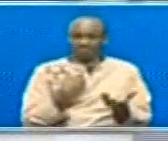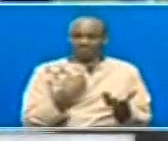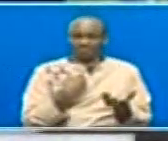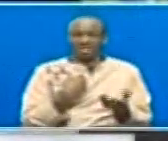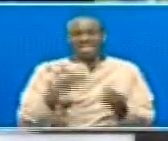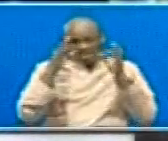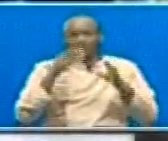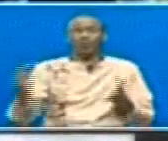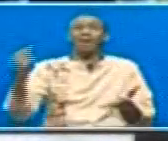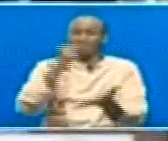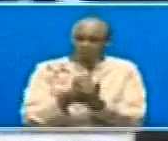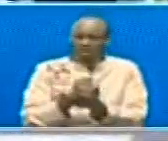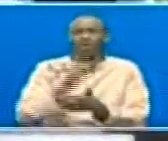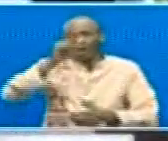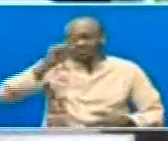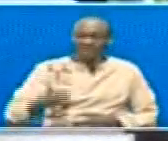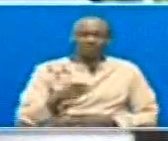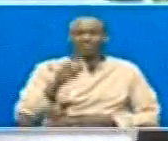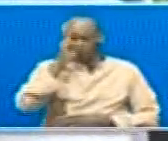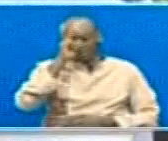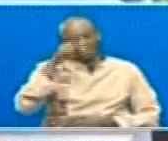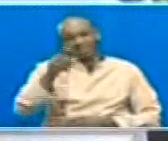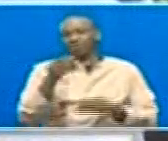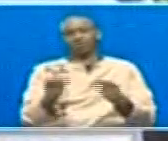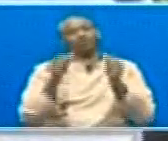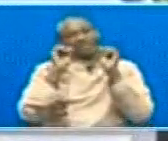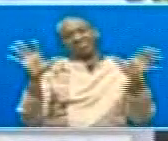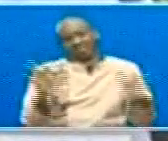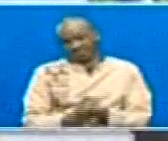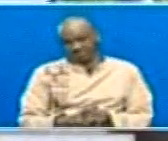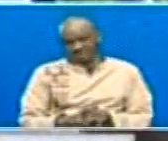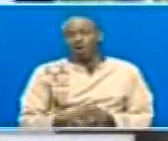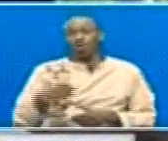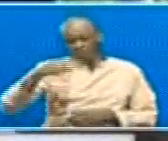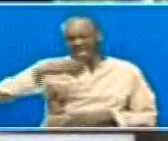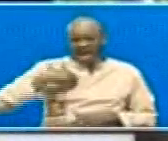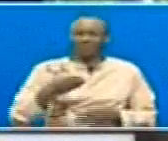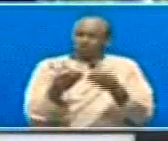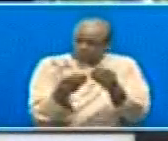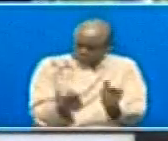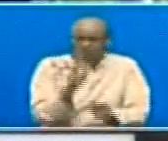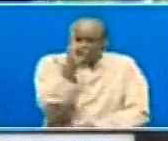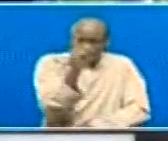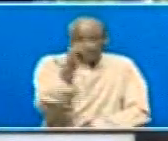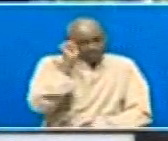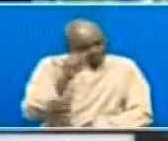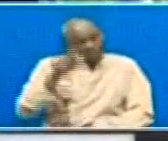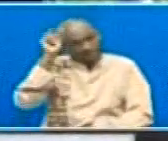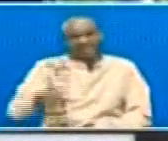ukiajiri askari 1,100, hiyo sio suluhisho. Kuna suluhisho ambayo mpaka